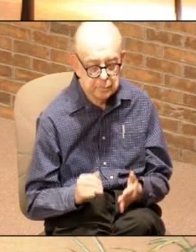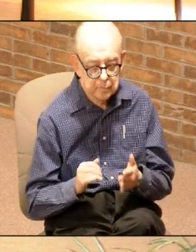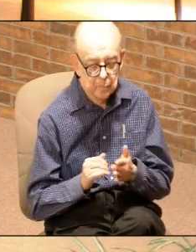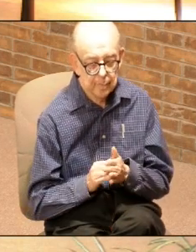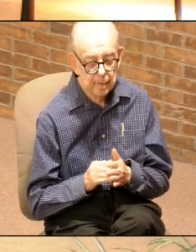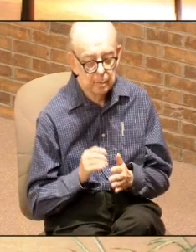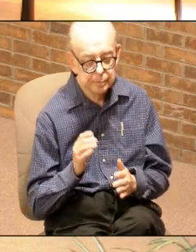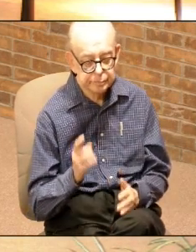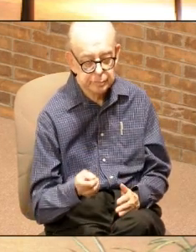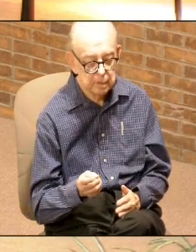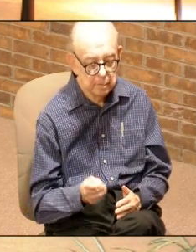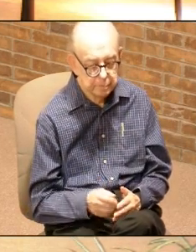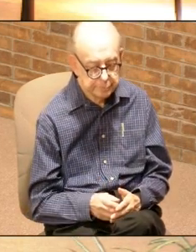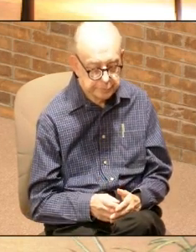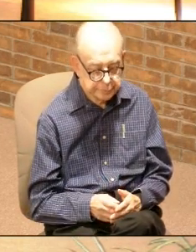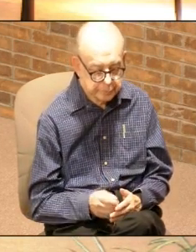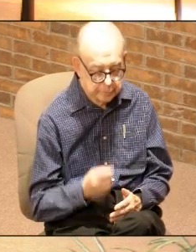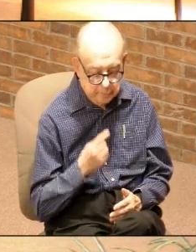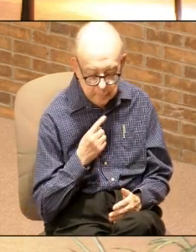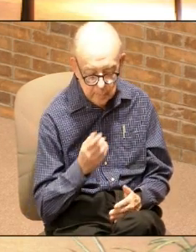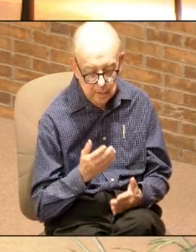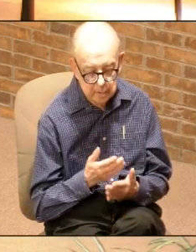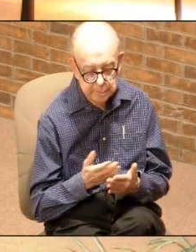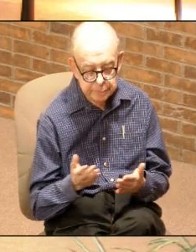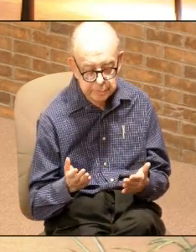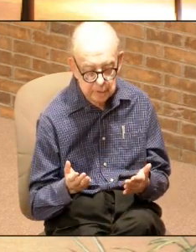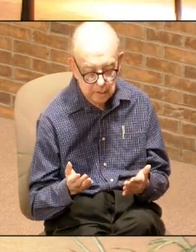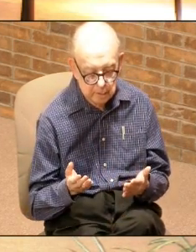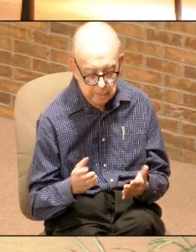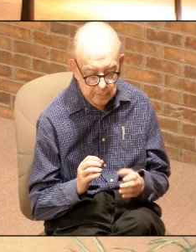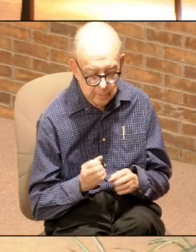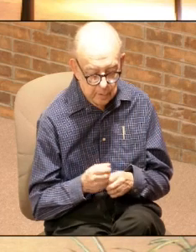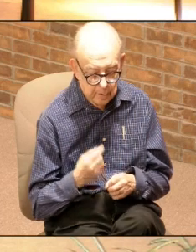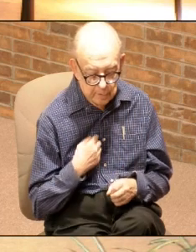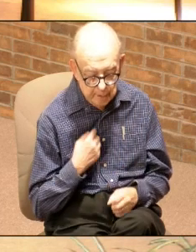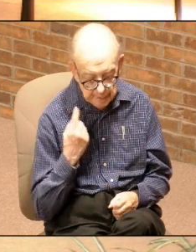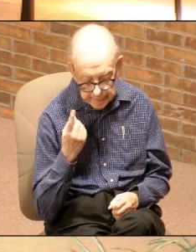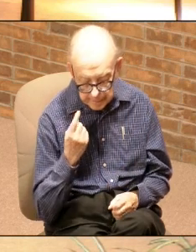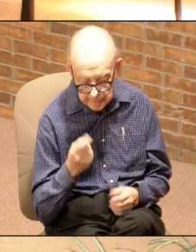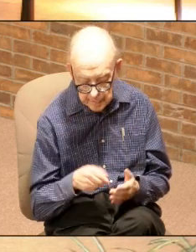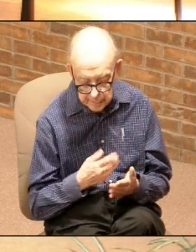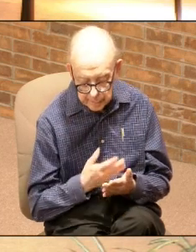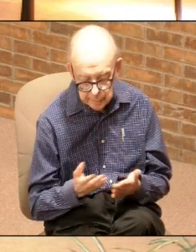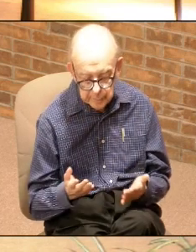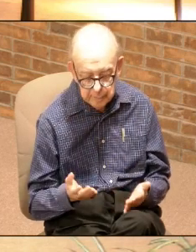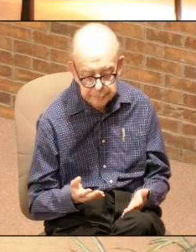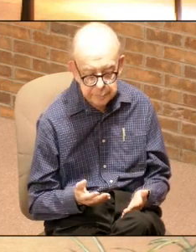that you will say something and it will make me think about something.